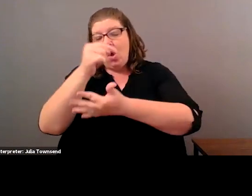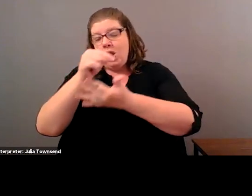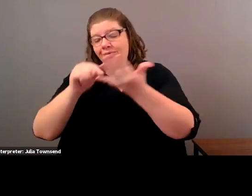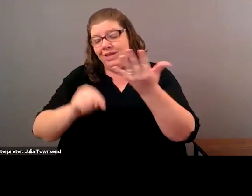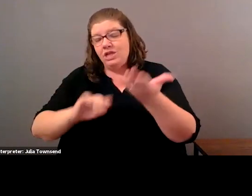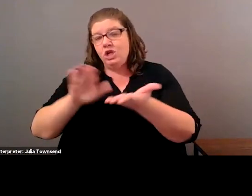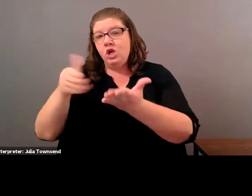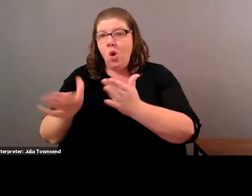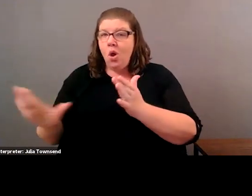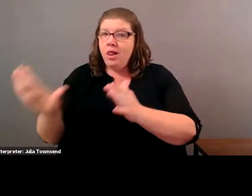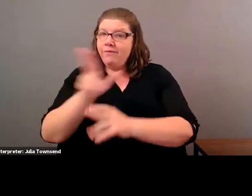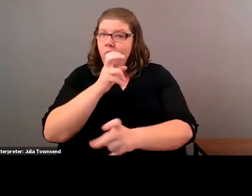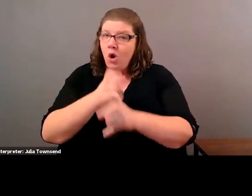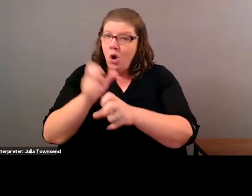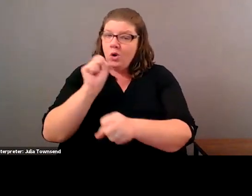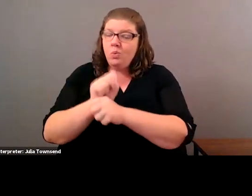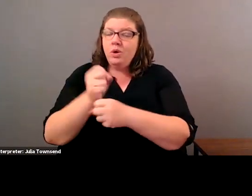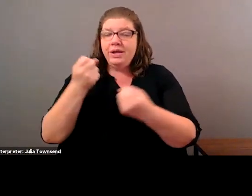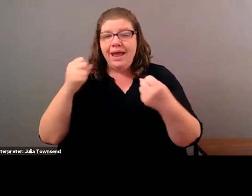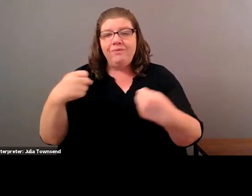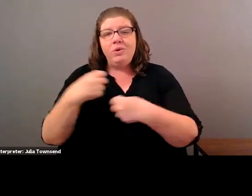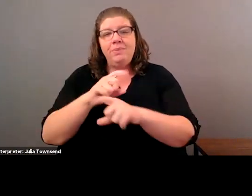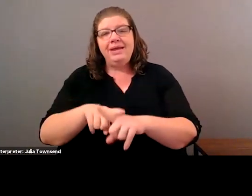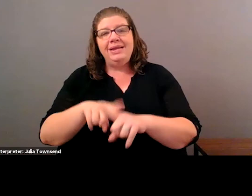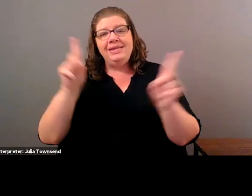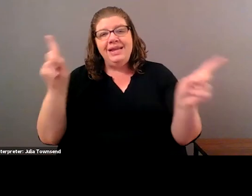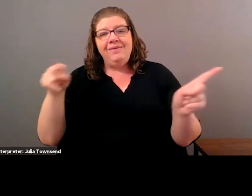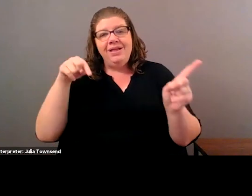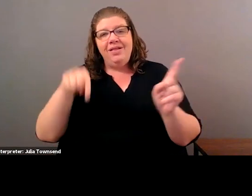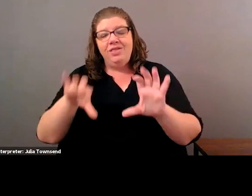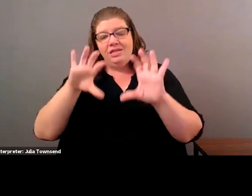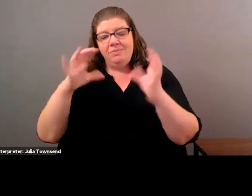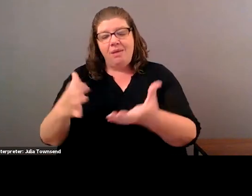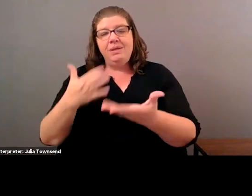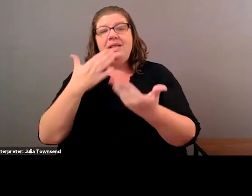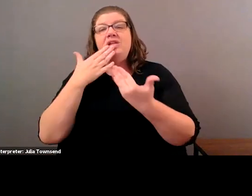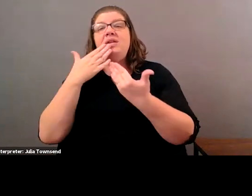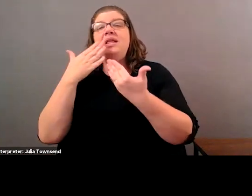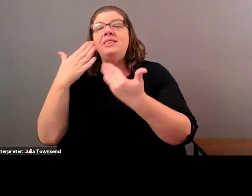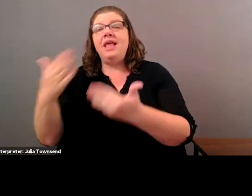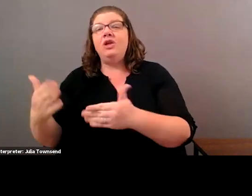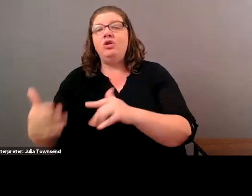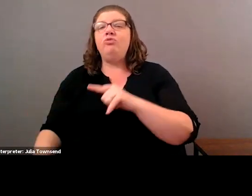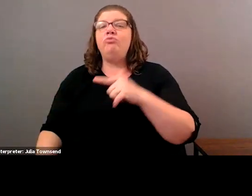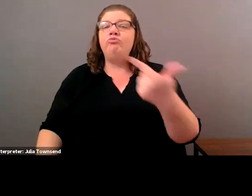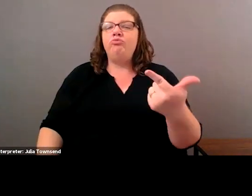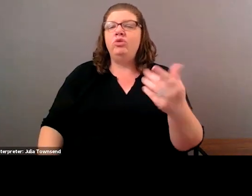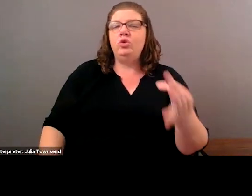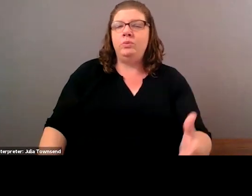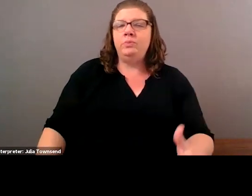your hard work and effort to make a difference in this population. Thank you.